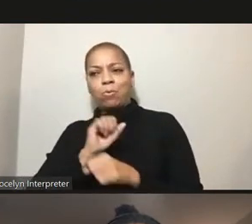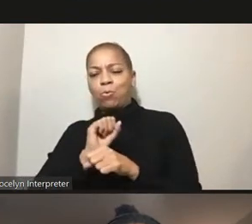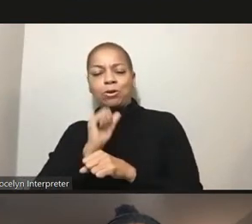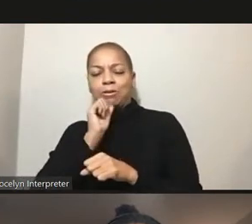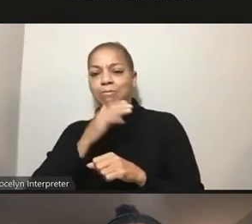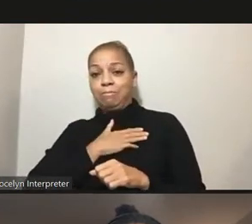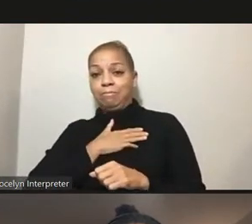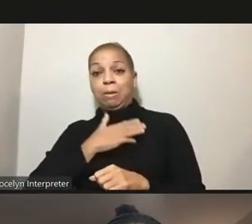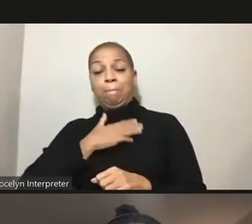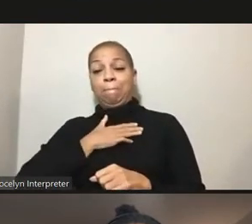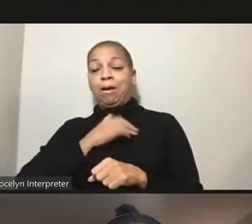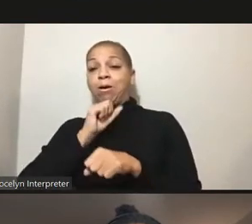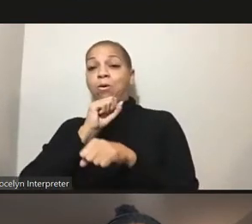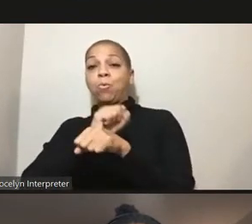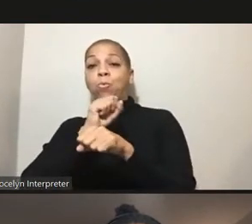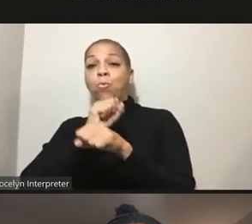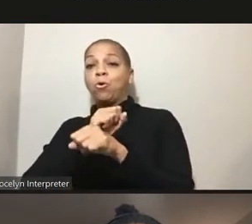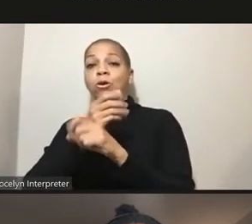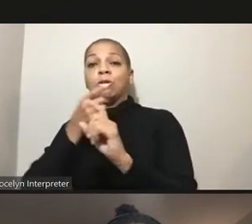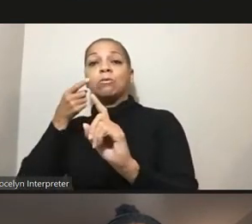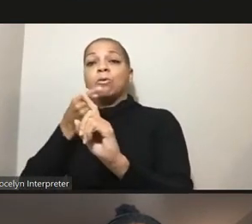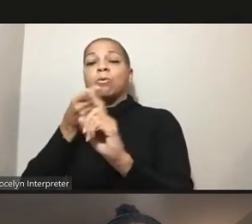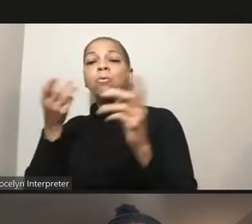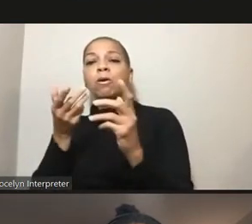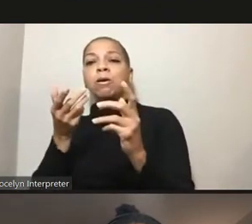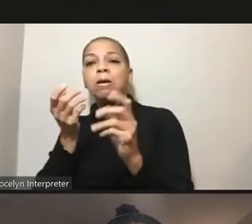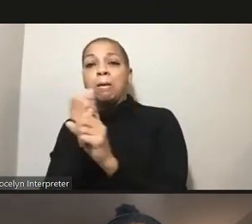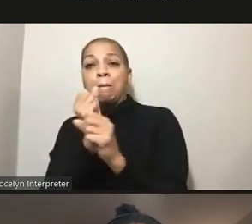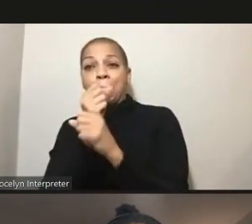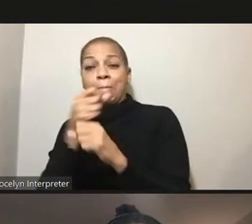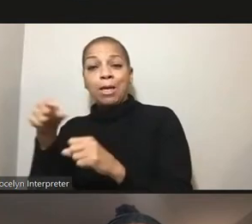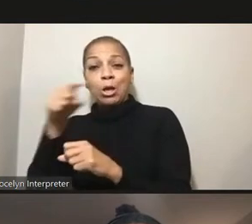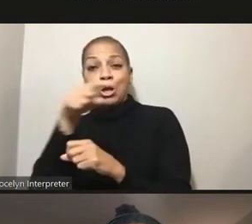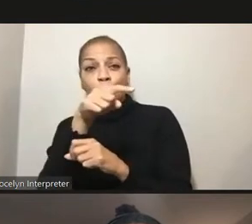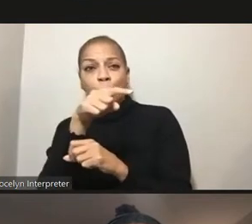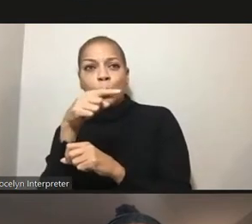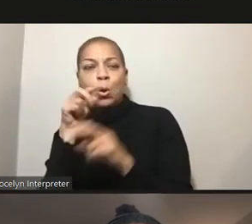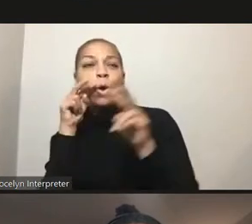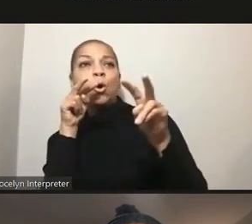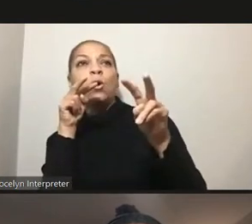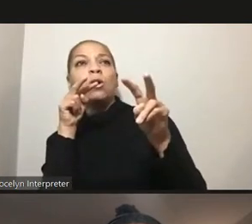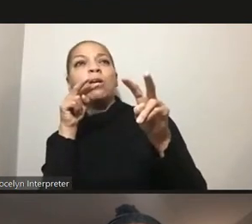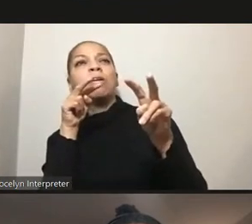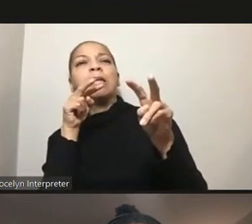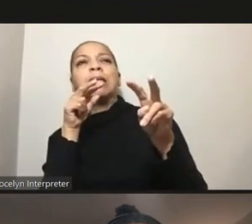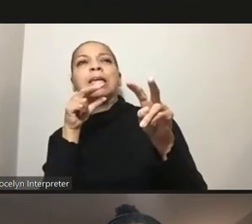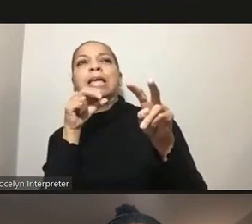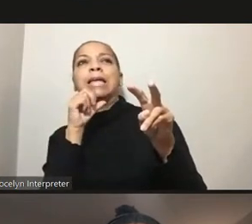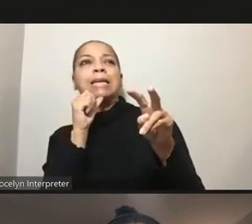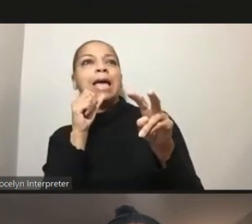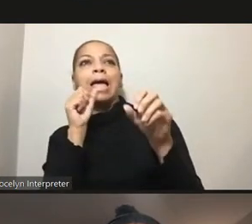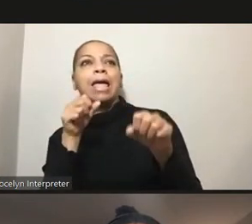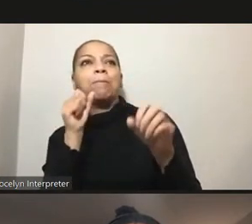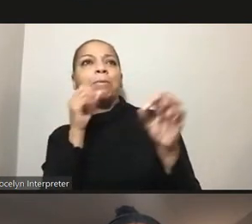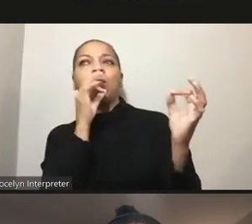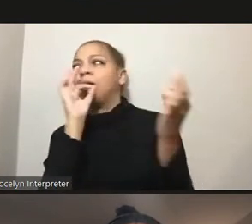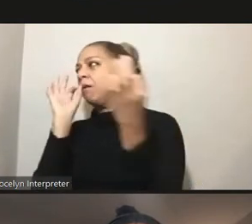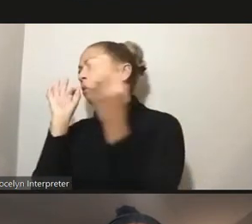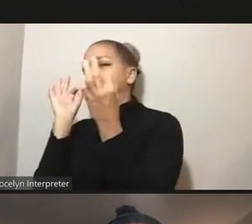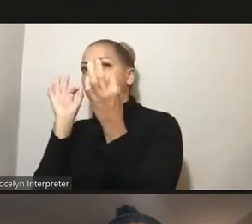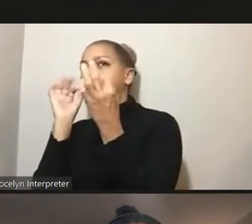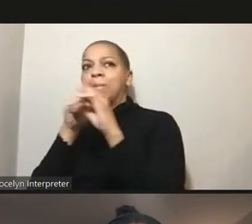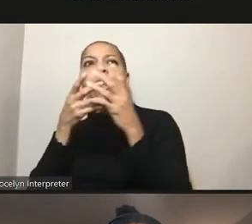my work is to make you look and to make you unable to look away.